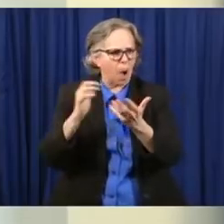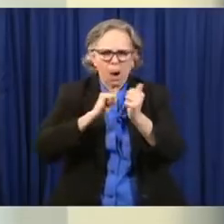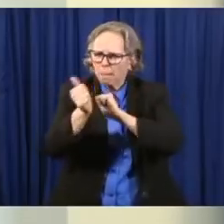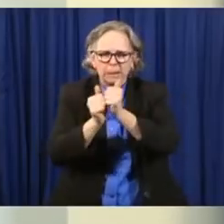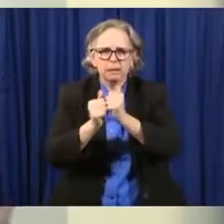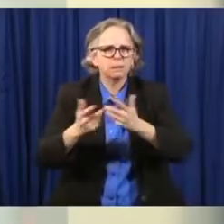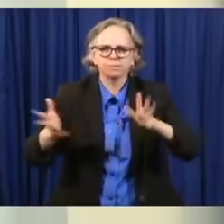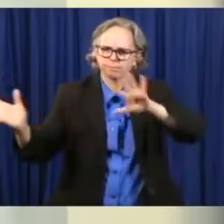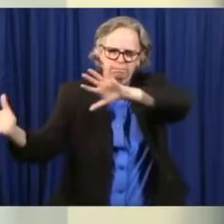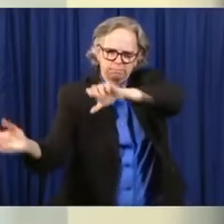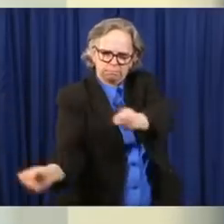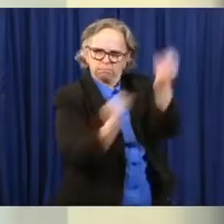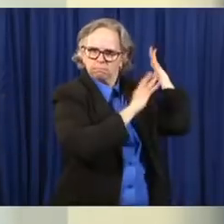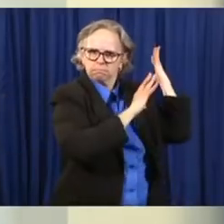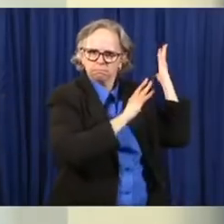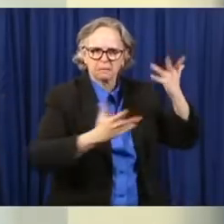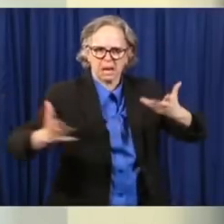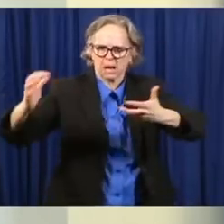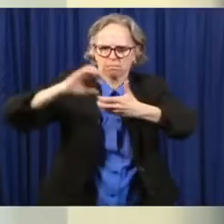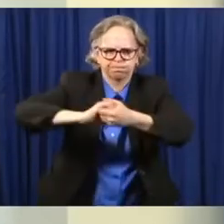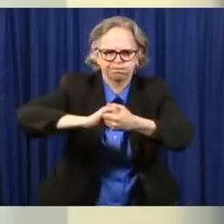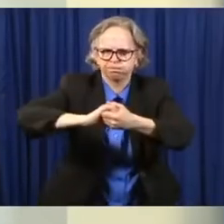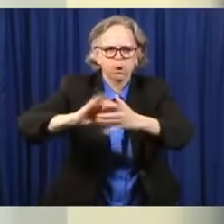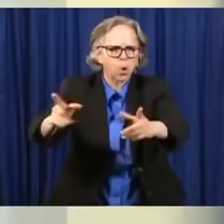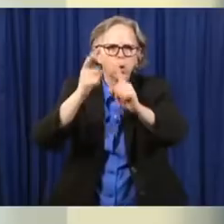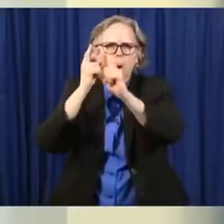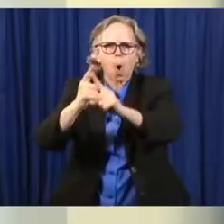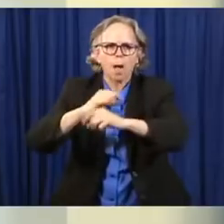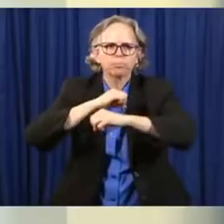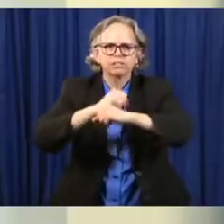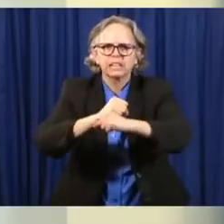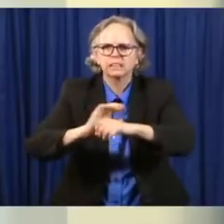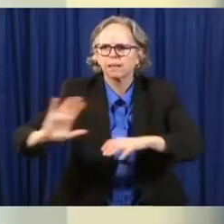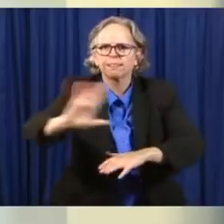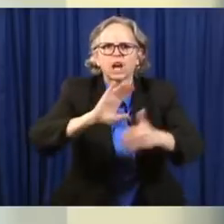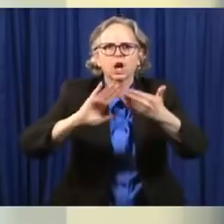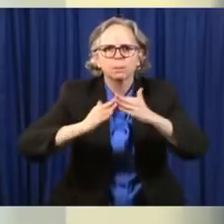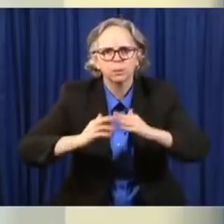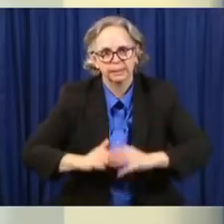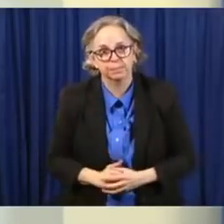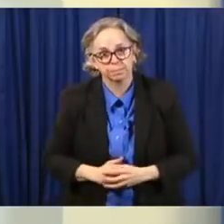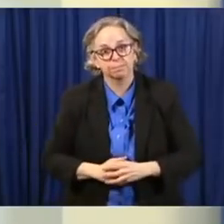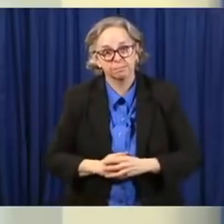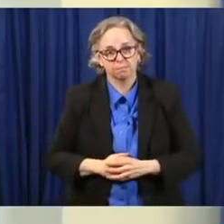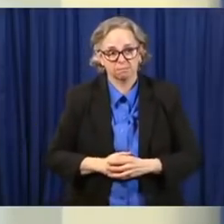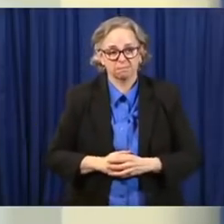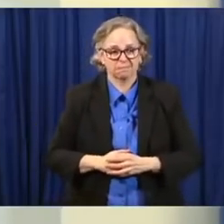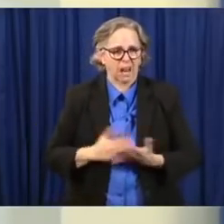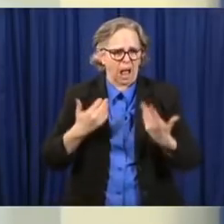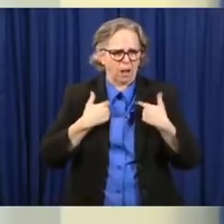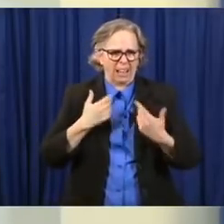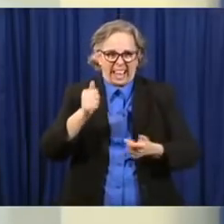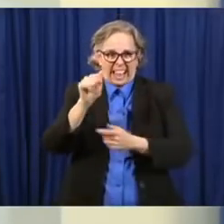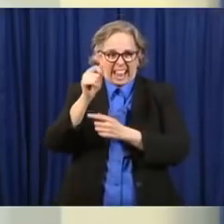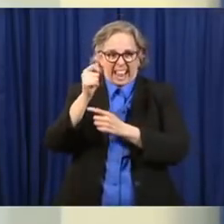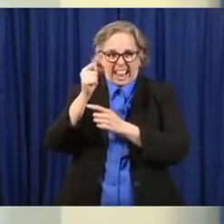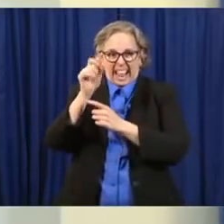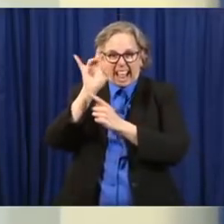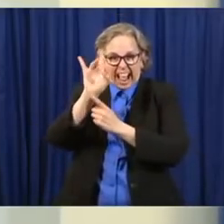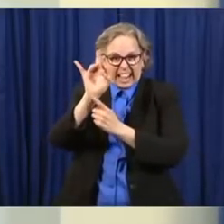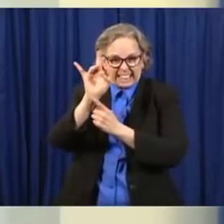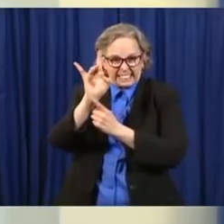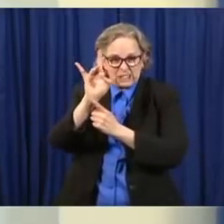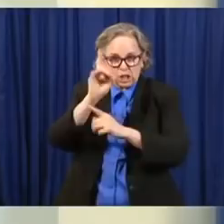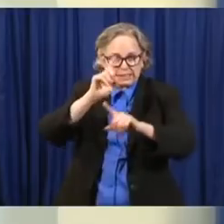own and help protect their communities. And we've developed, there are 8 regional community hubs, and if you think of our